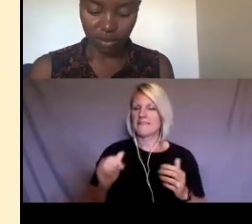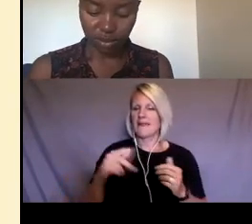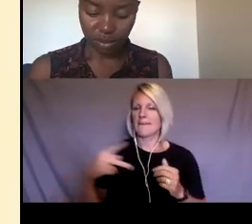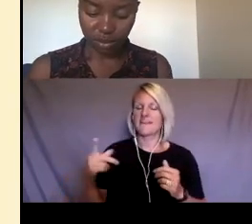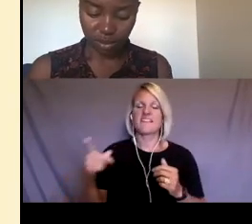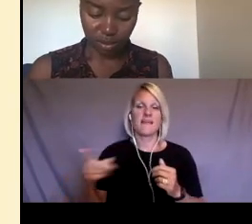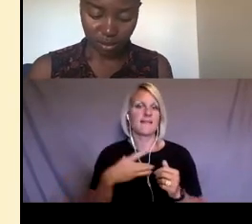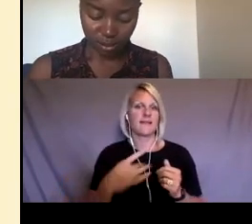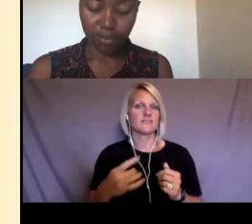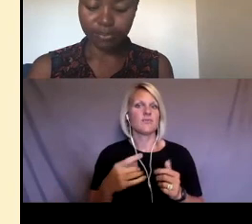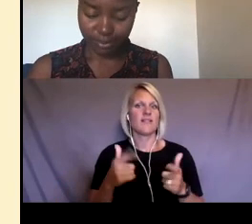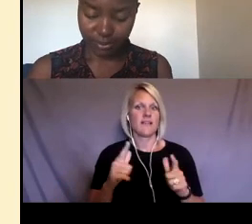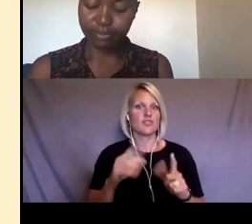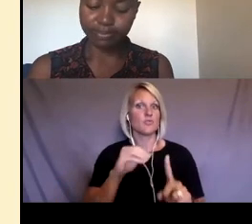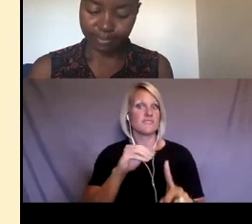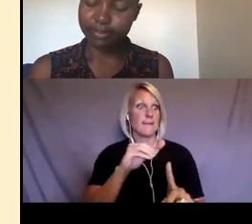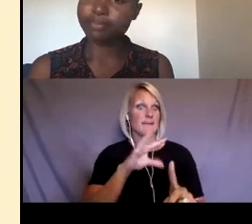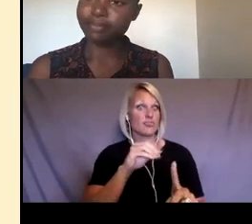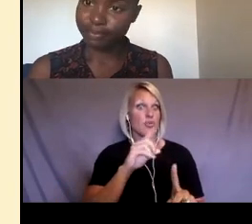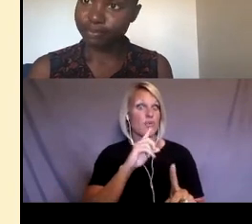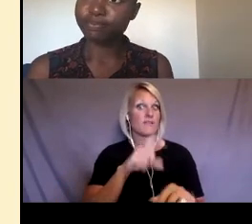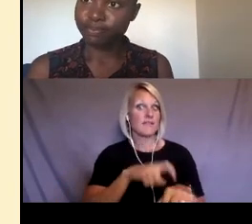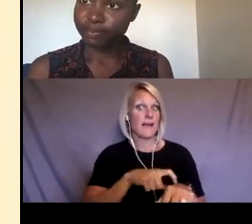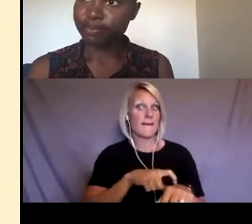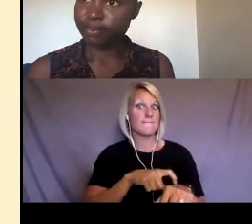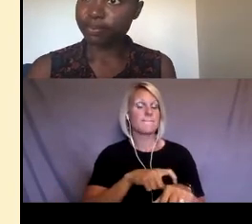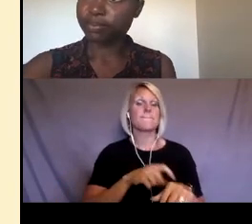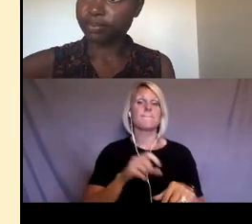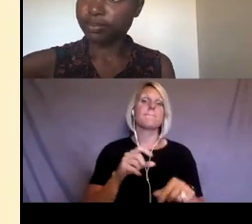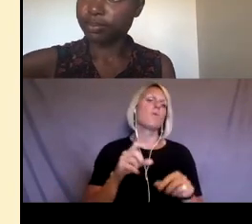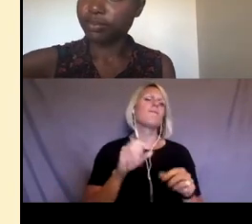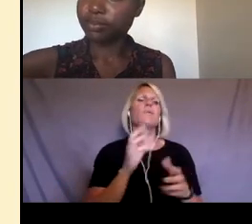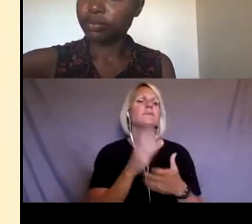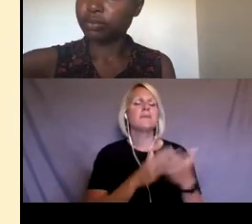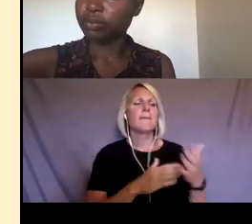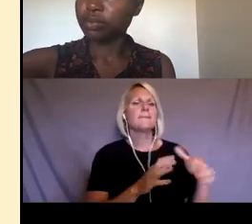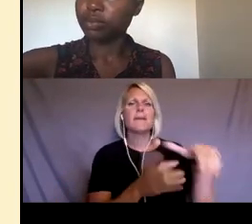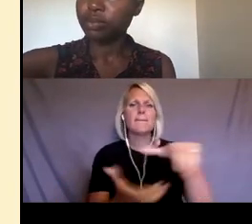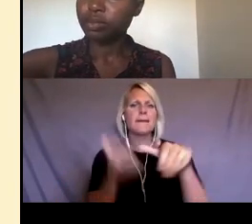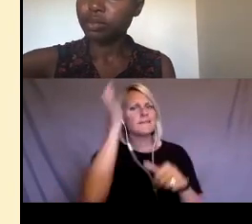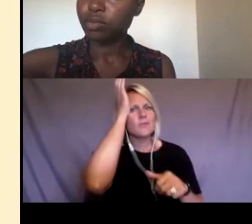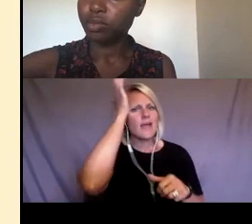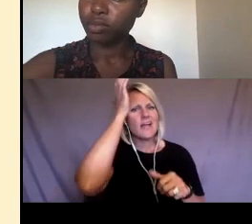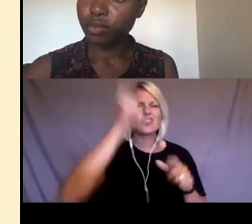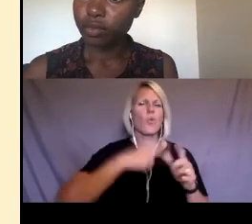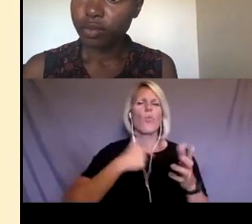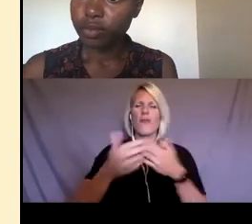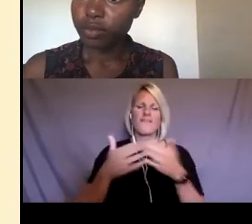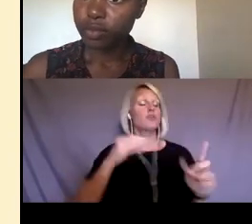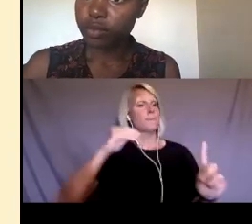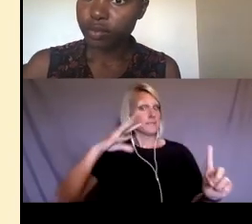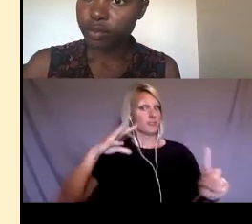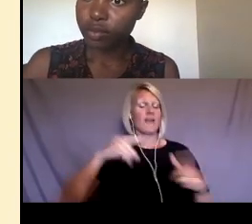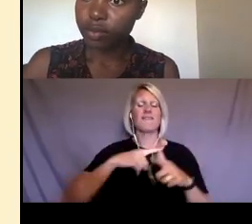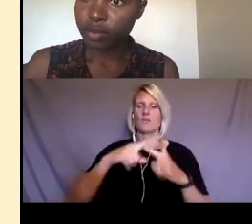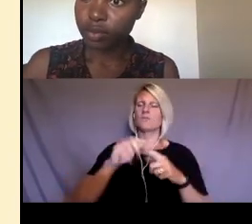you take a picture in real time of a pothole or some dumping or whatever the case may be. So you take a picture and you submit the